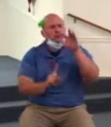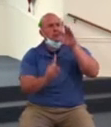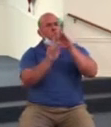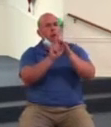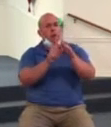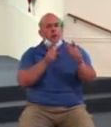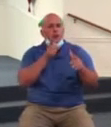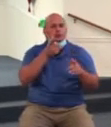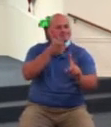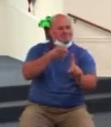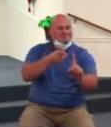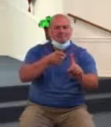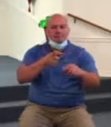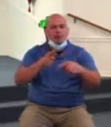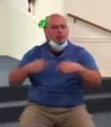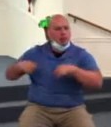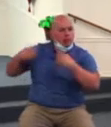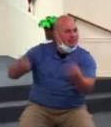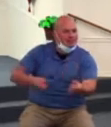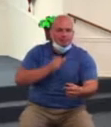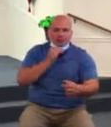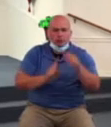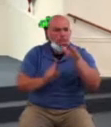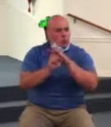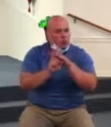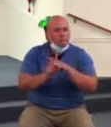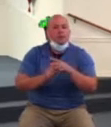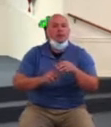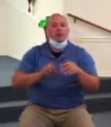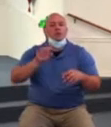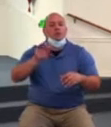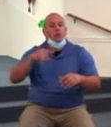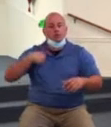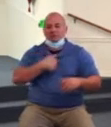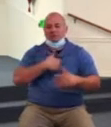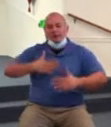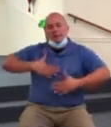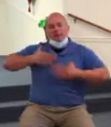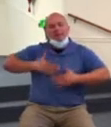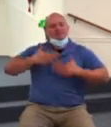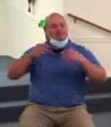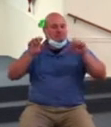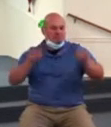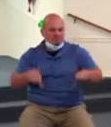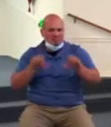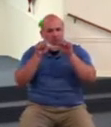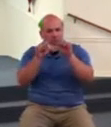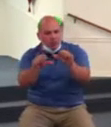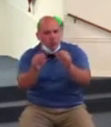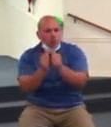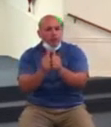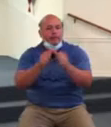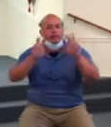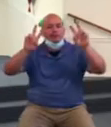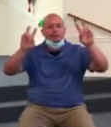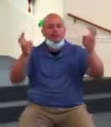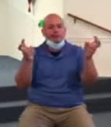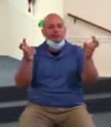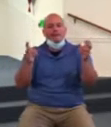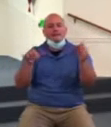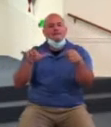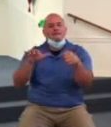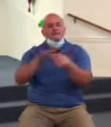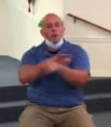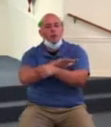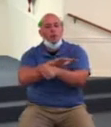reopen Children's Church, and we're hoping to be able to continue to get back to a fuller